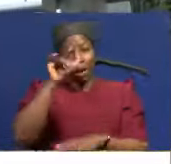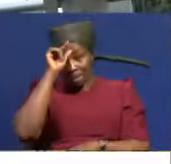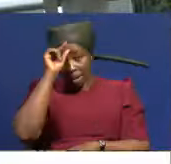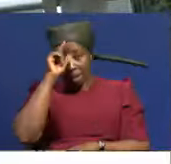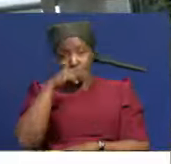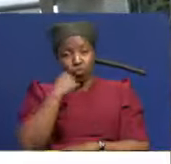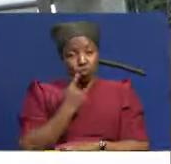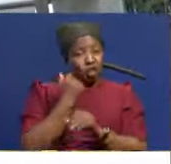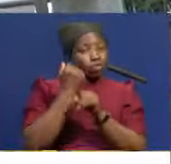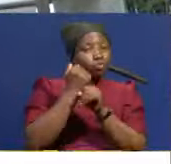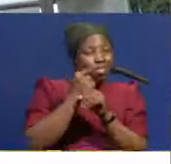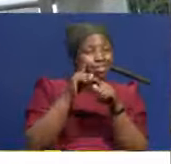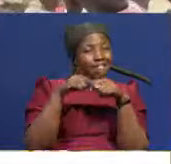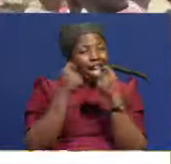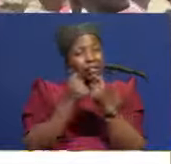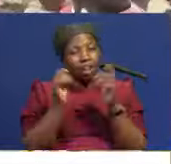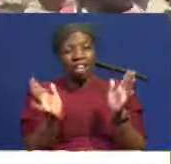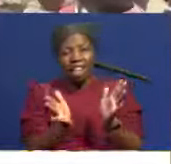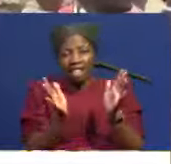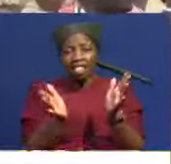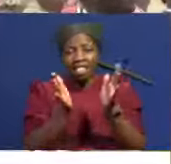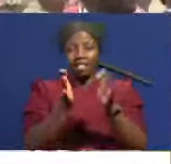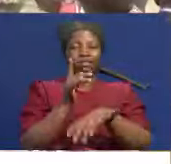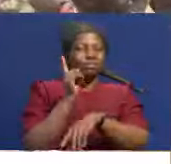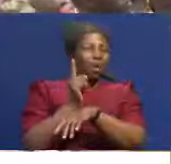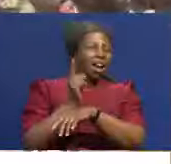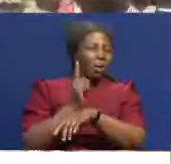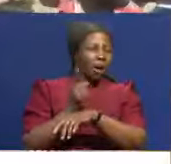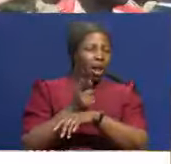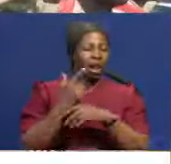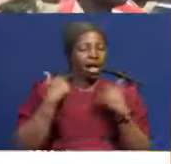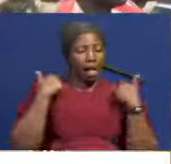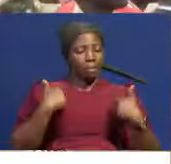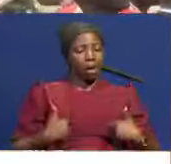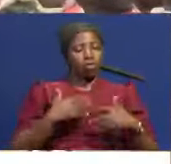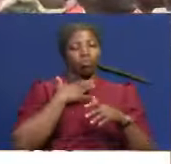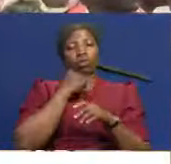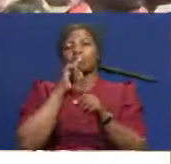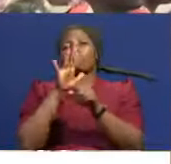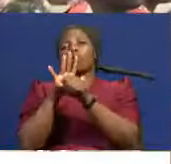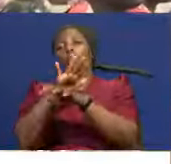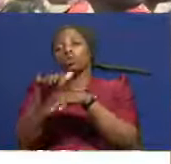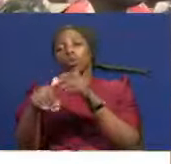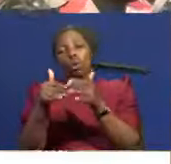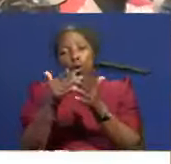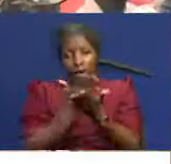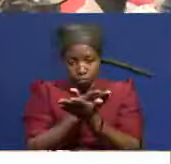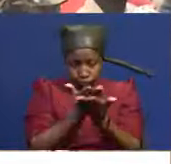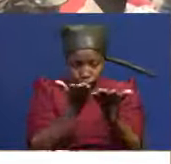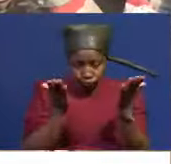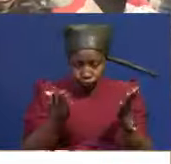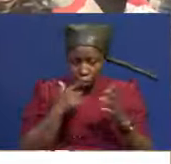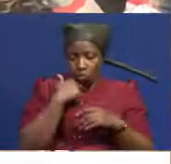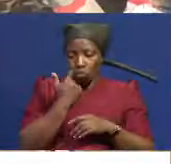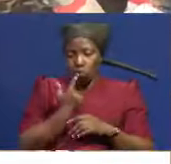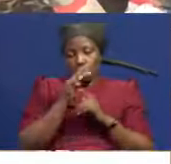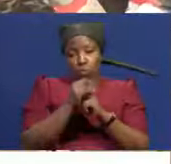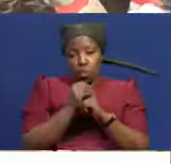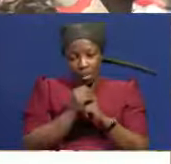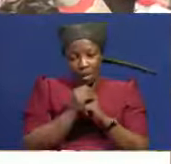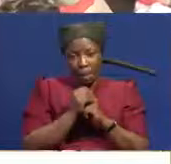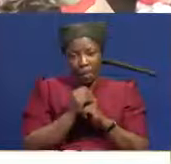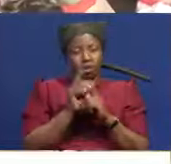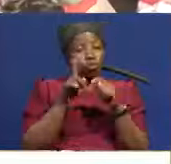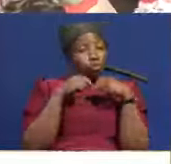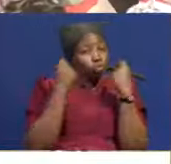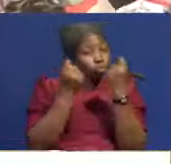beating the drums of tribalism. Na mimi nataka niwahakikishie, wale wote wanaabudu sanamu ya